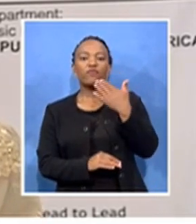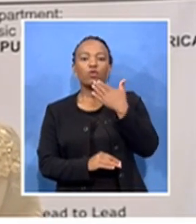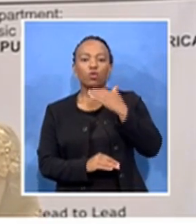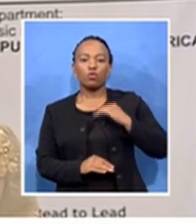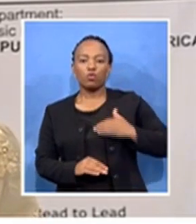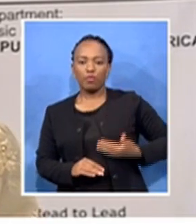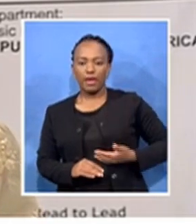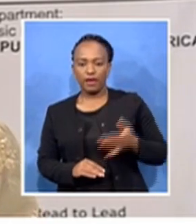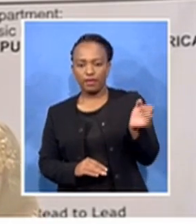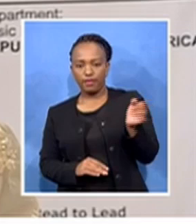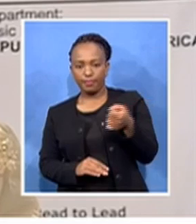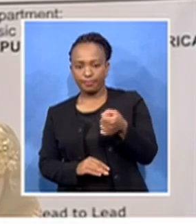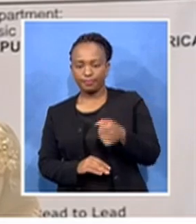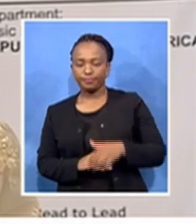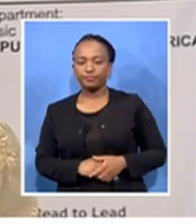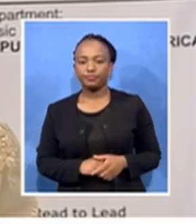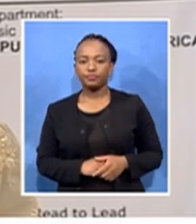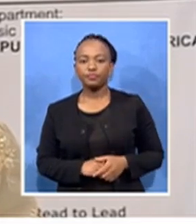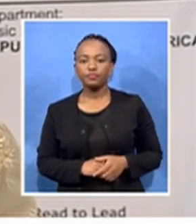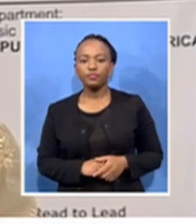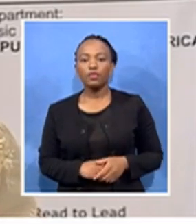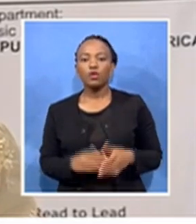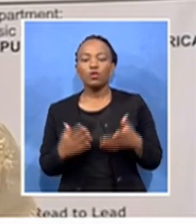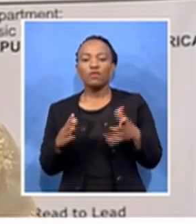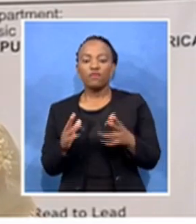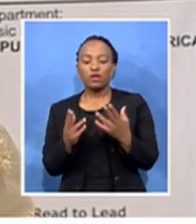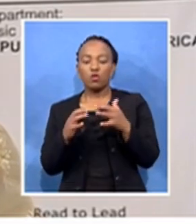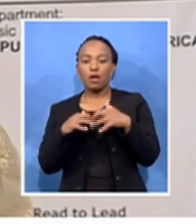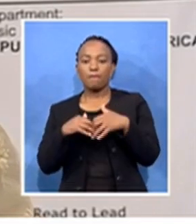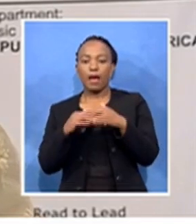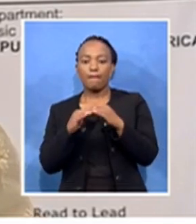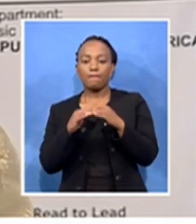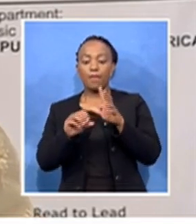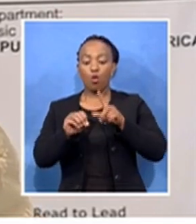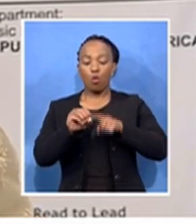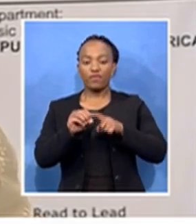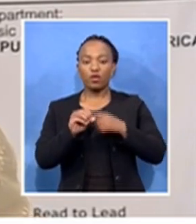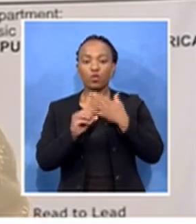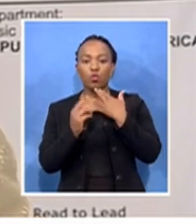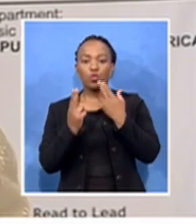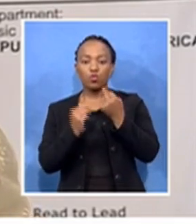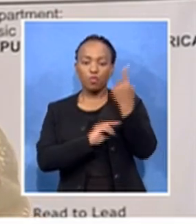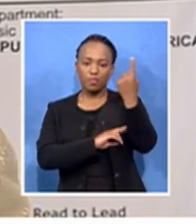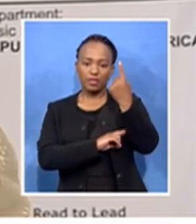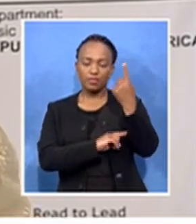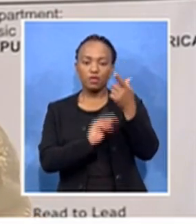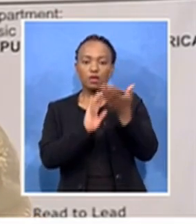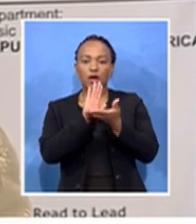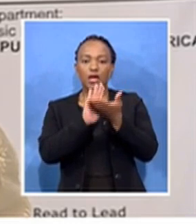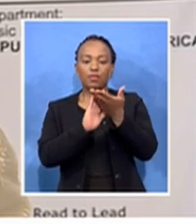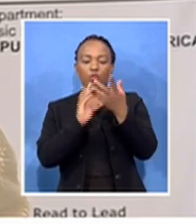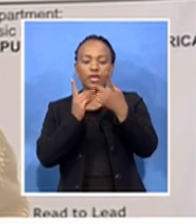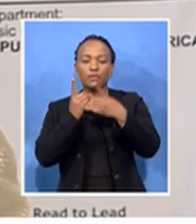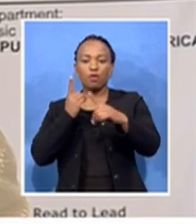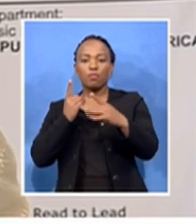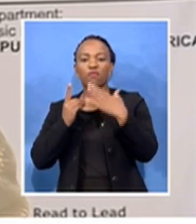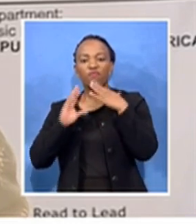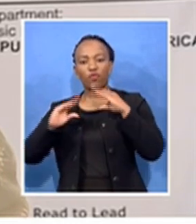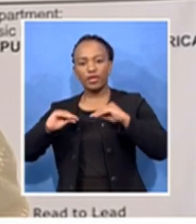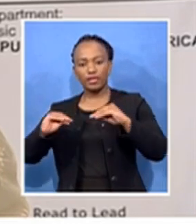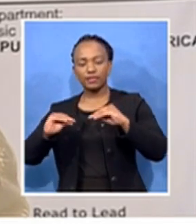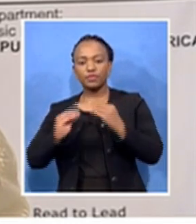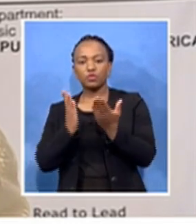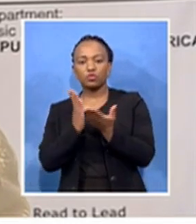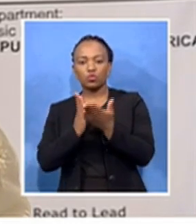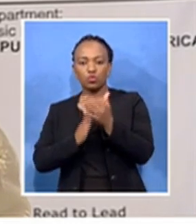unique qualification for principalship, namely the Advanced Diploma in Education, School Leadership, which in the future